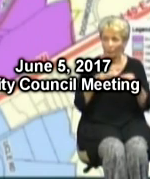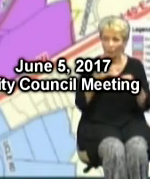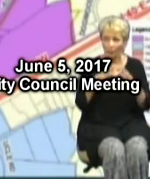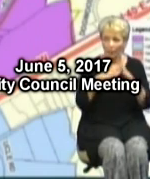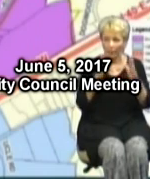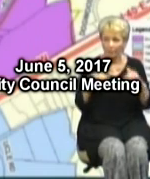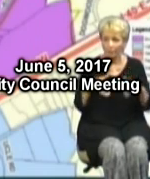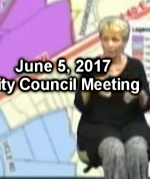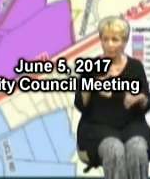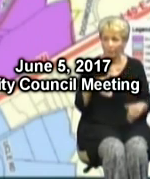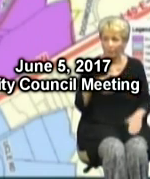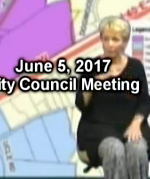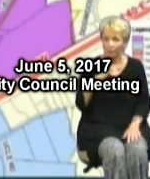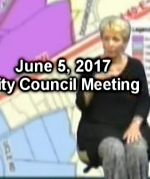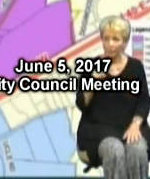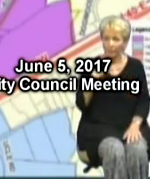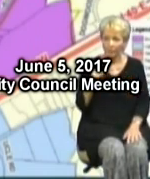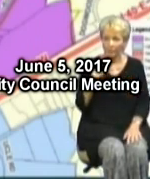The